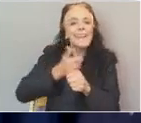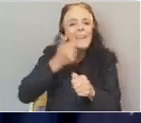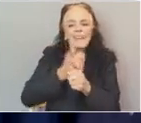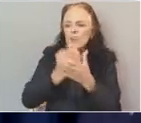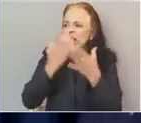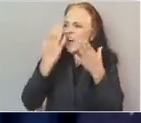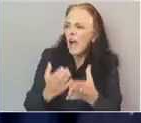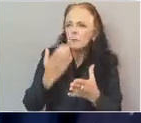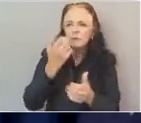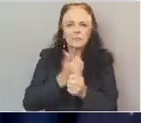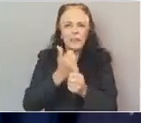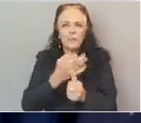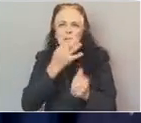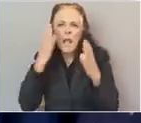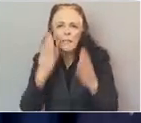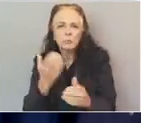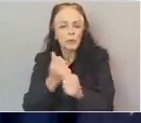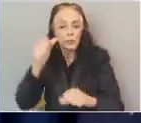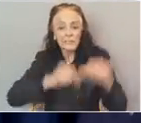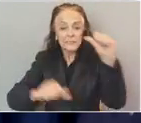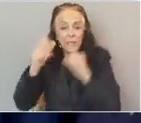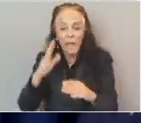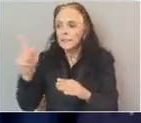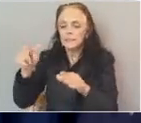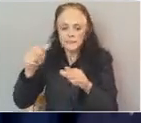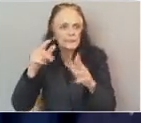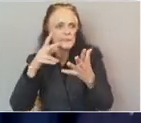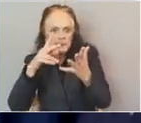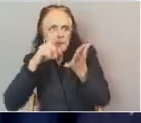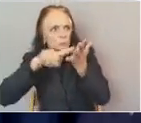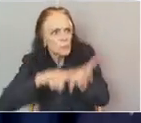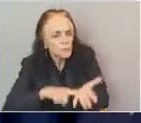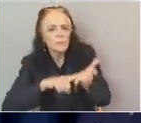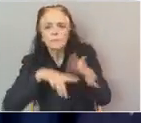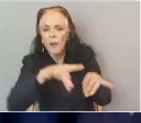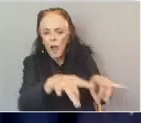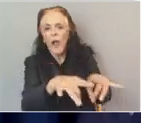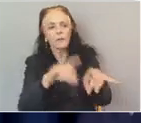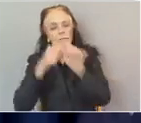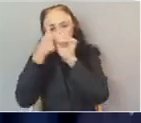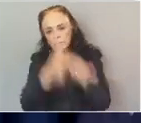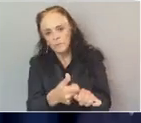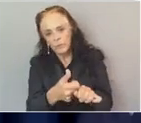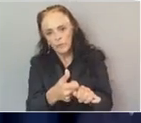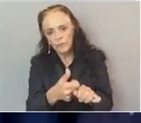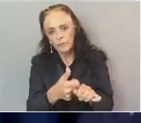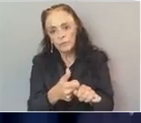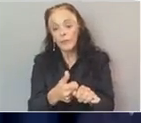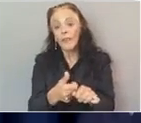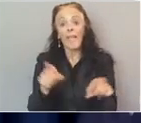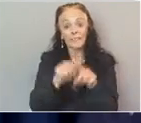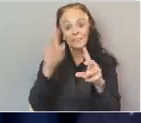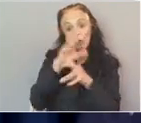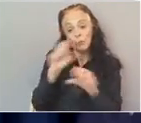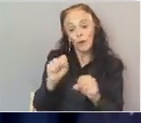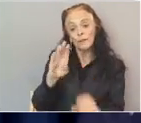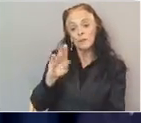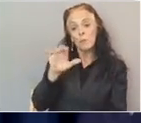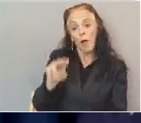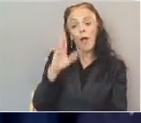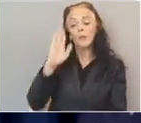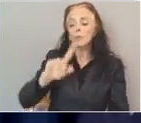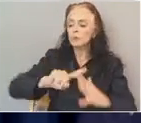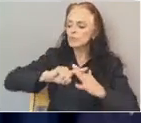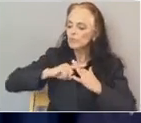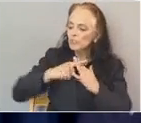we should be doing. As president, Joe Biden will put a plan into effect on day